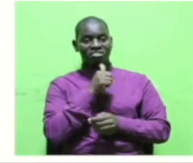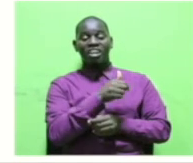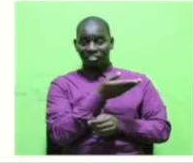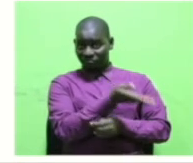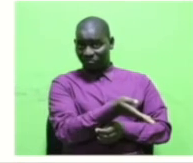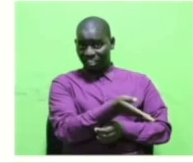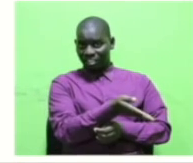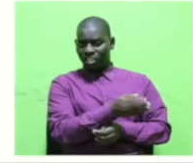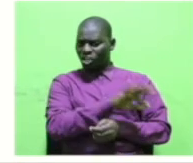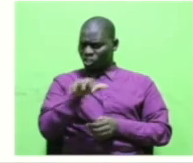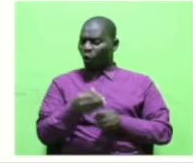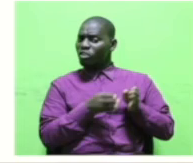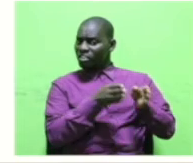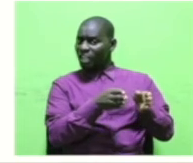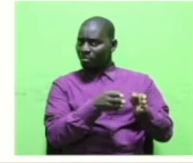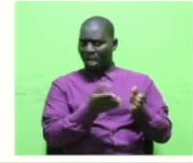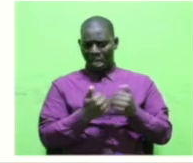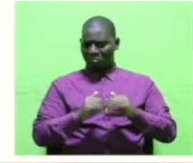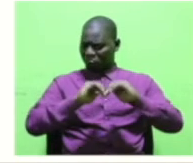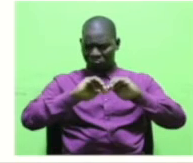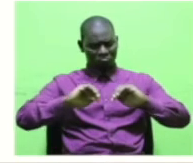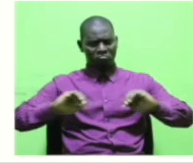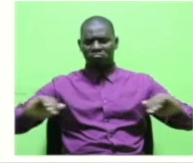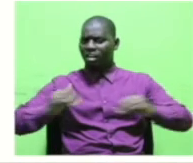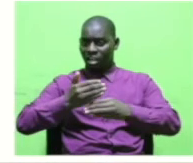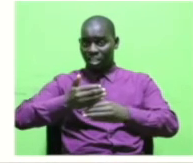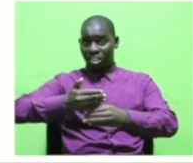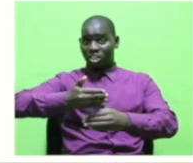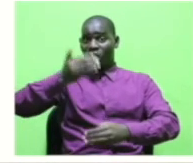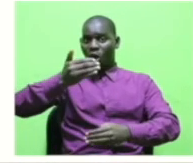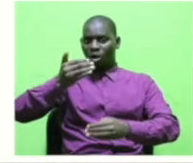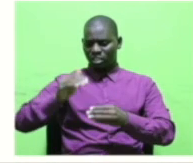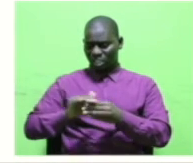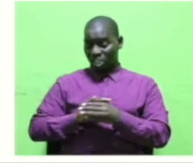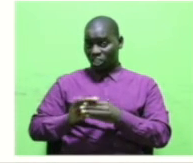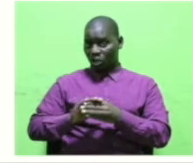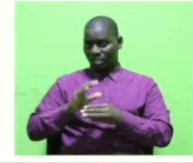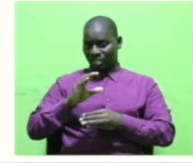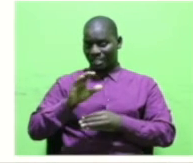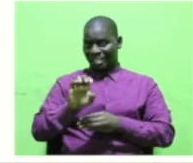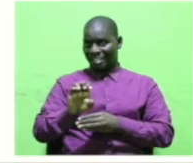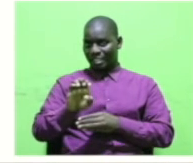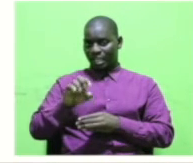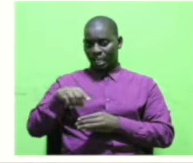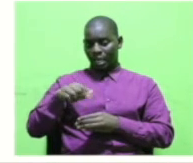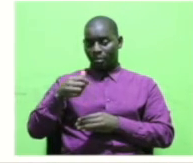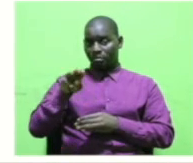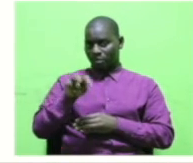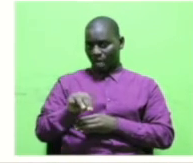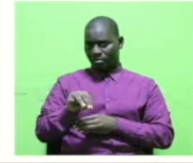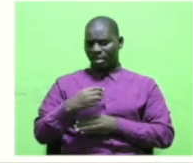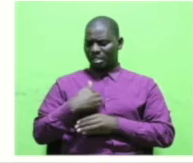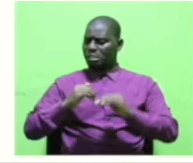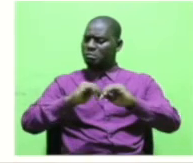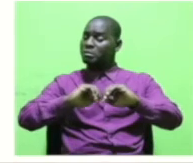right chamber of the heart is separated by a wall known as septa. The right auricle is separated